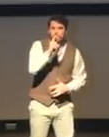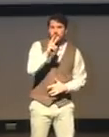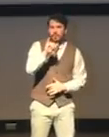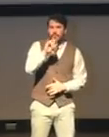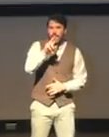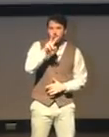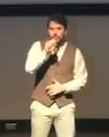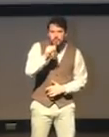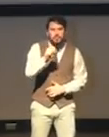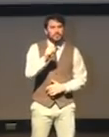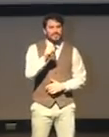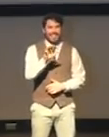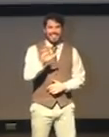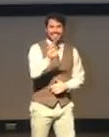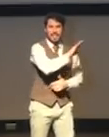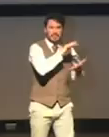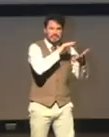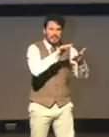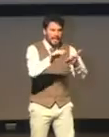epidemiologic studies. And so